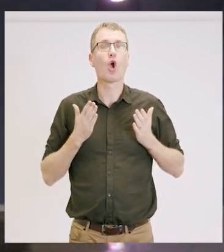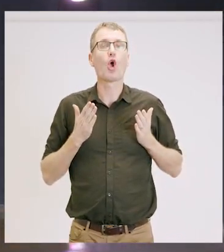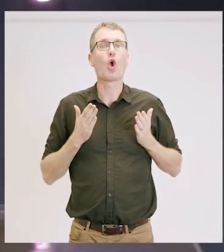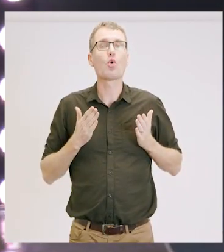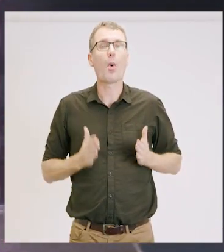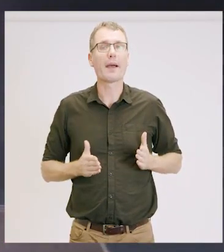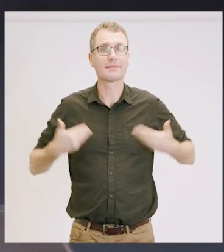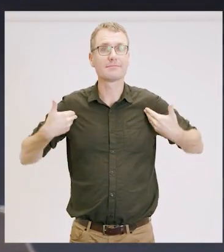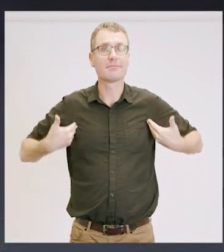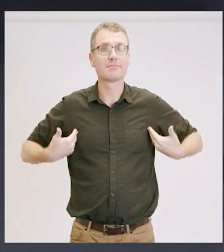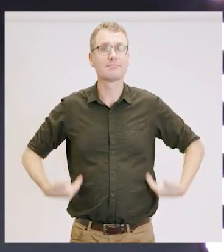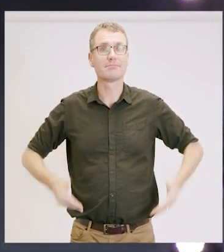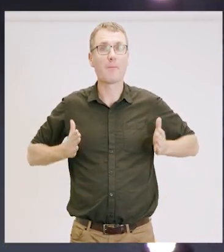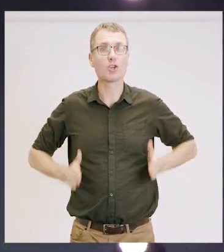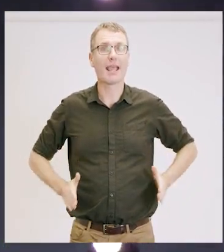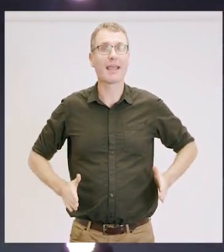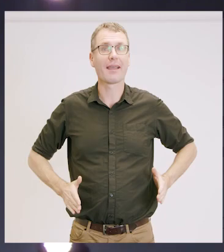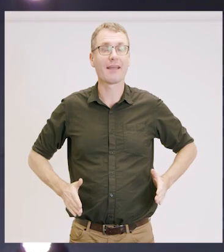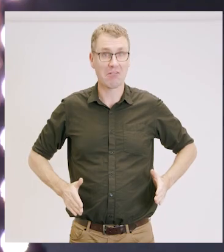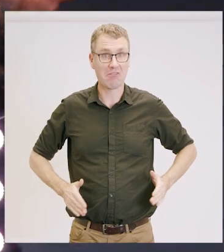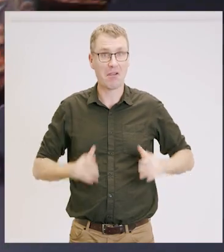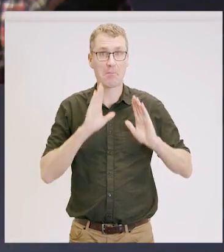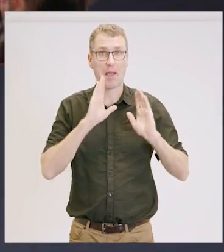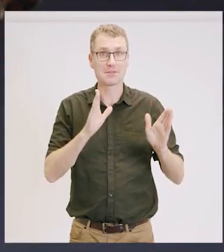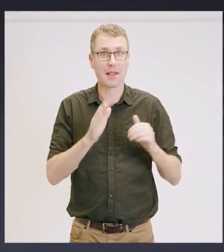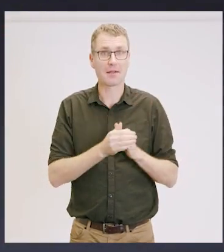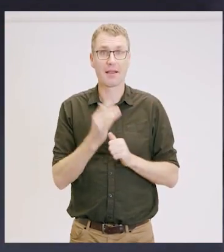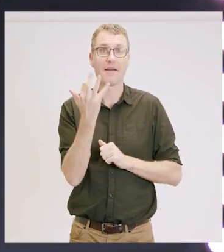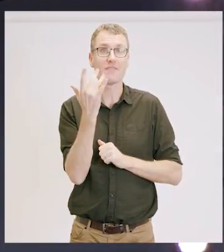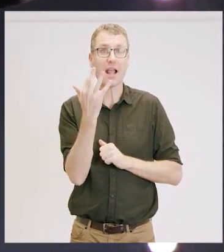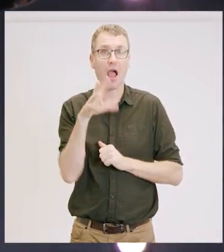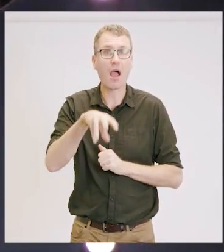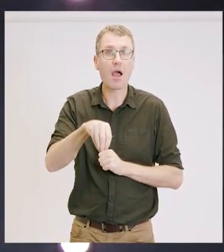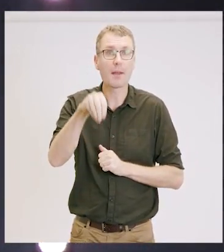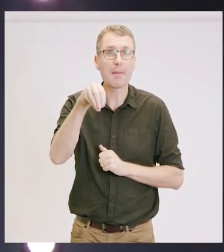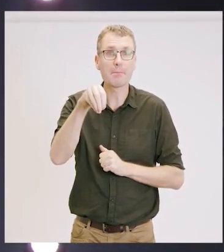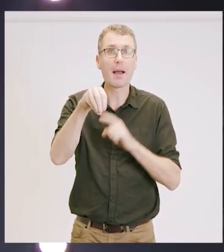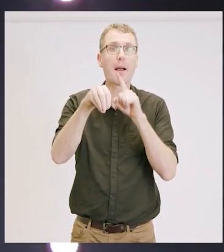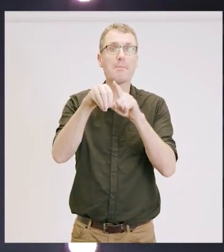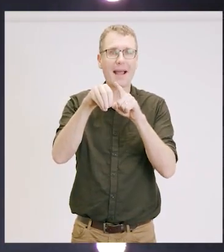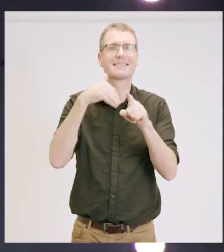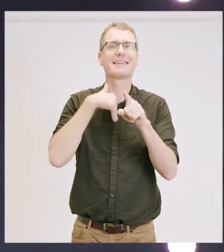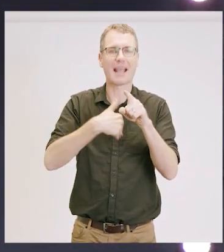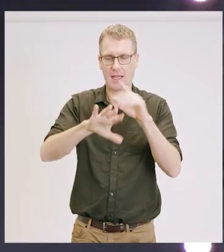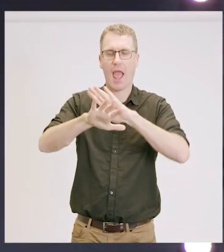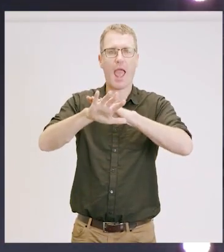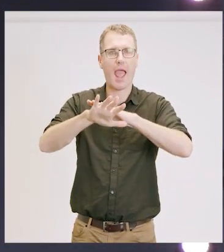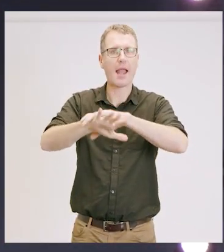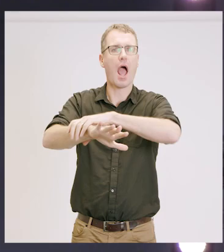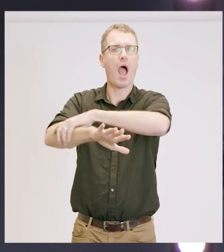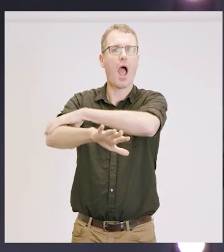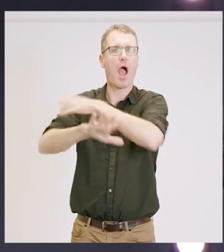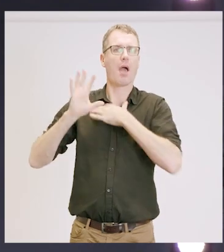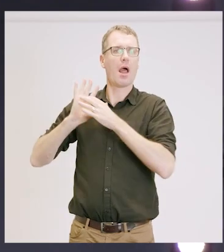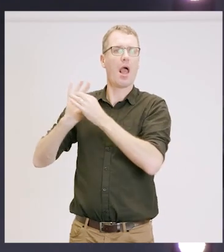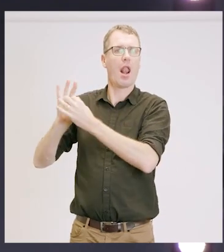Think of the human body. Think of the finger. I'm so pleased I've got fingers. I can pick things up. But I couldn't